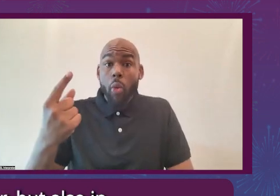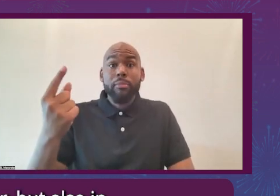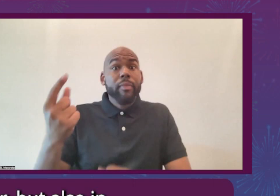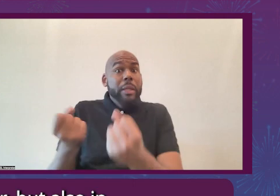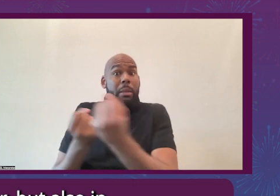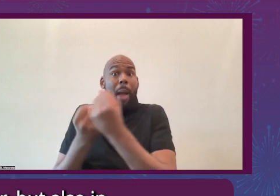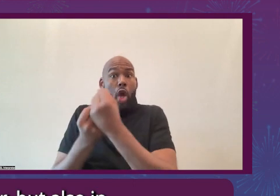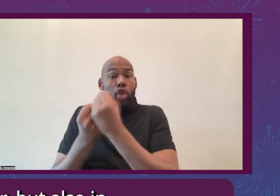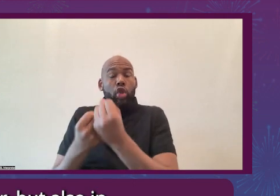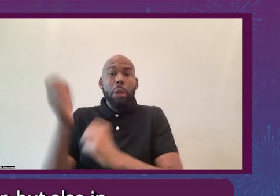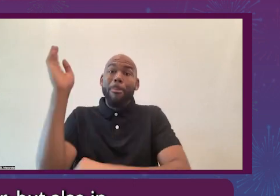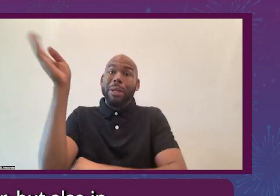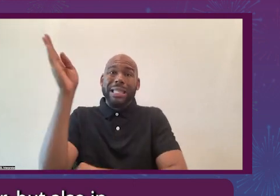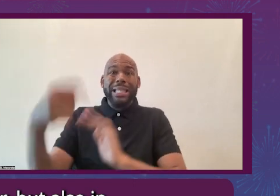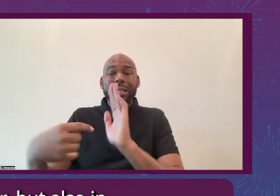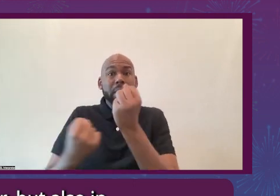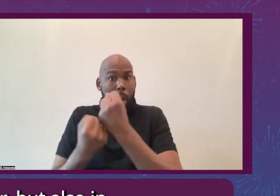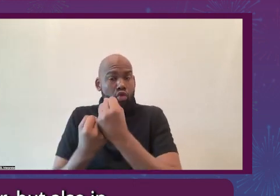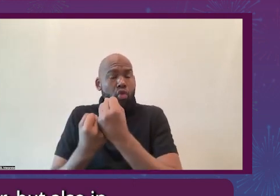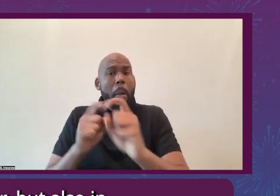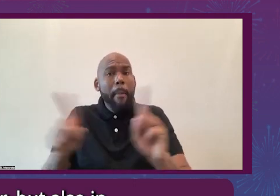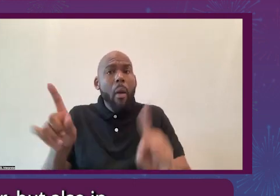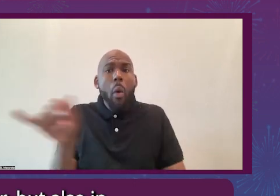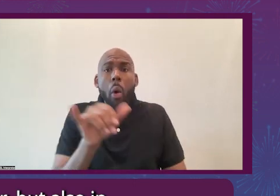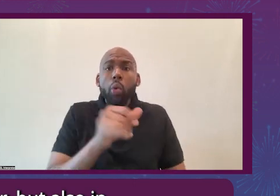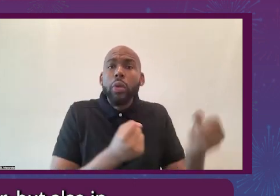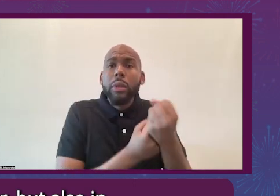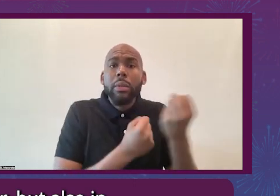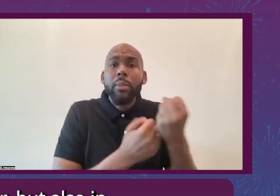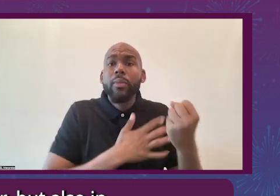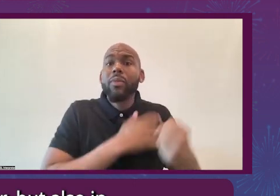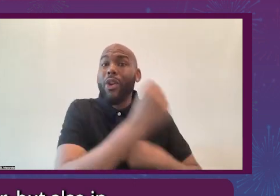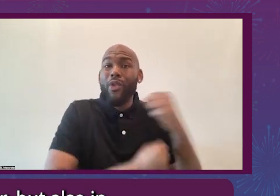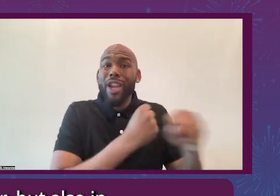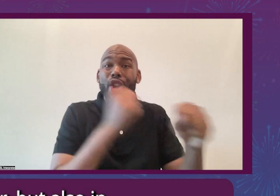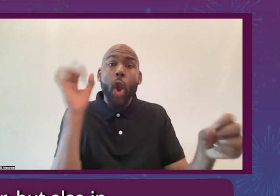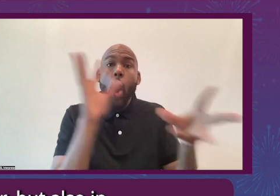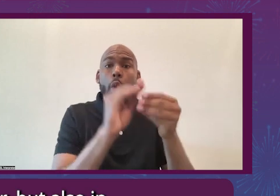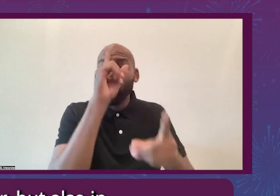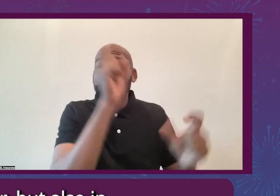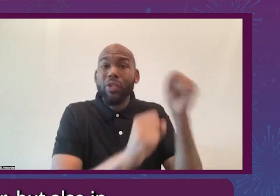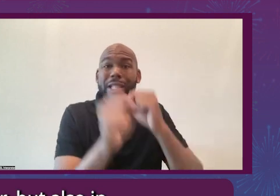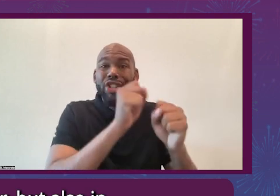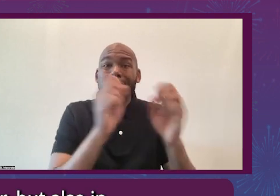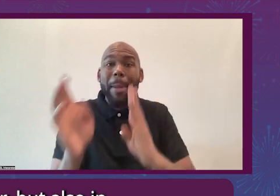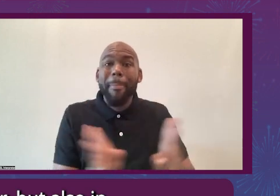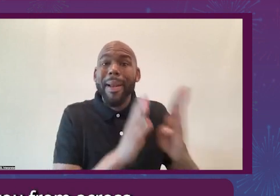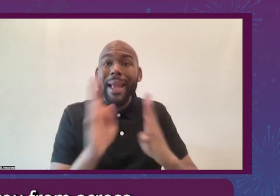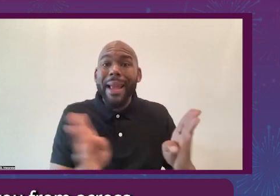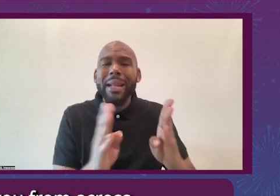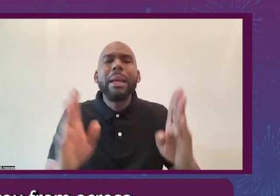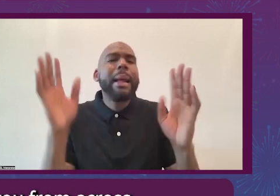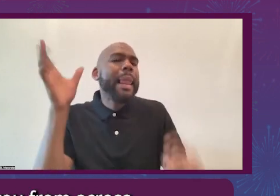presenting sponsor, but also in sponsoring our year-long strategic planning